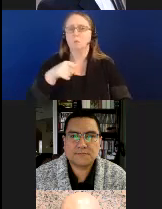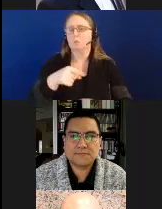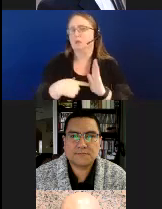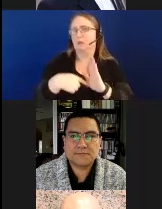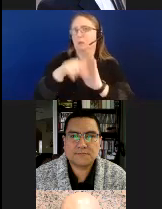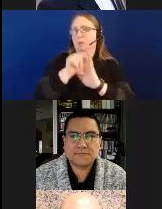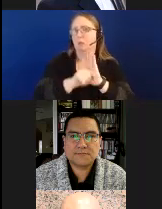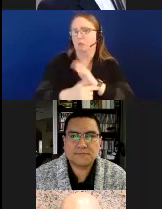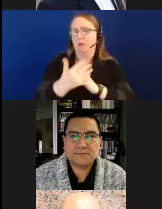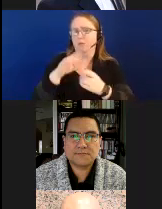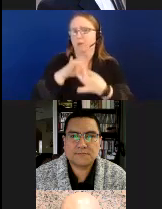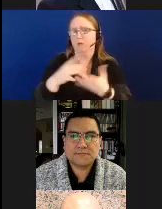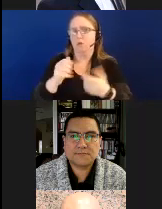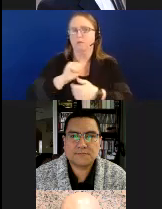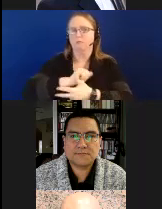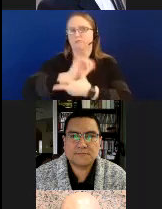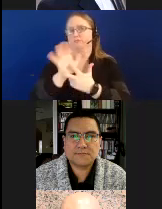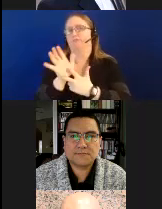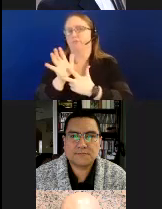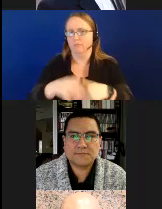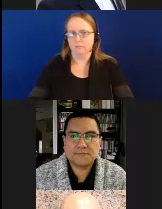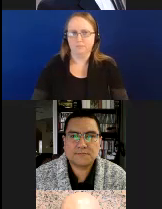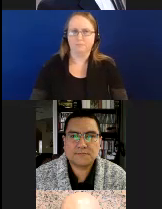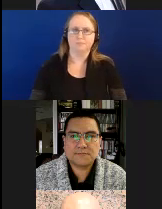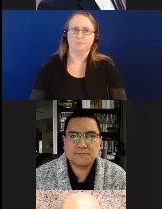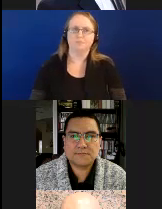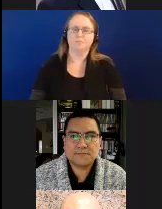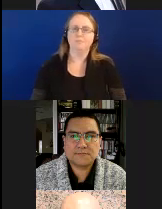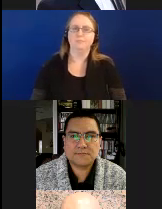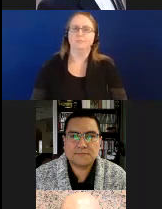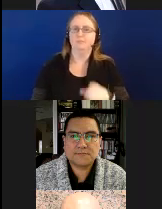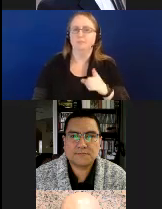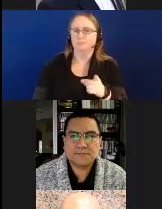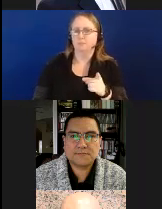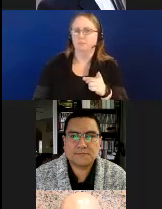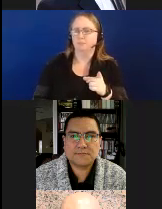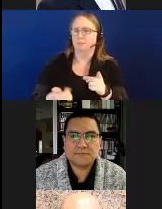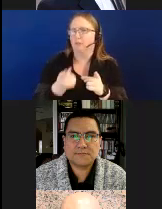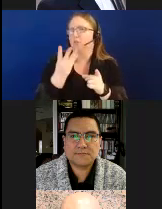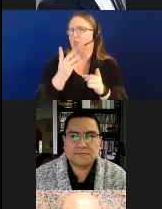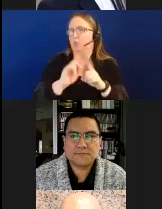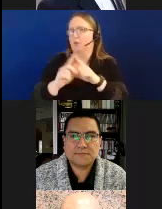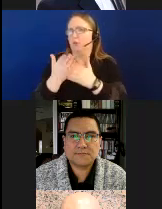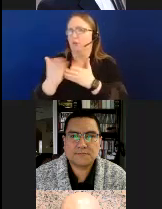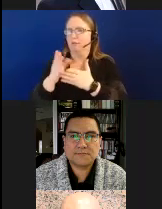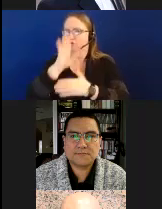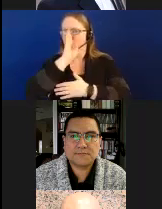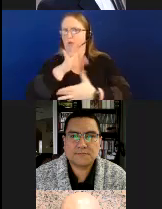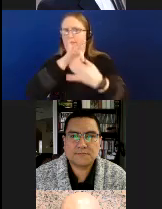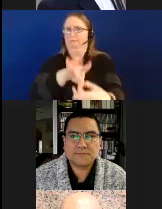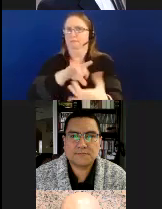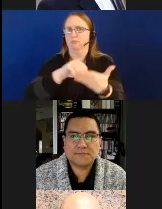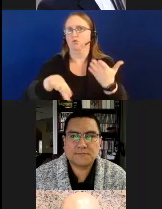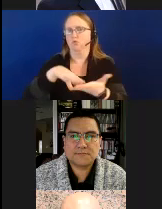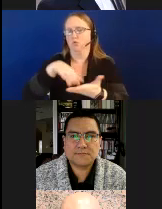cactus. And this passage in particular calls out a couple of different things that have direct connections to what students are learning